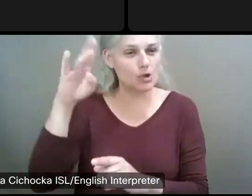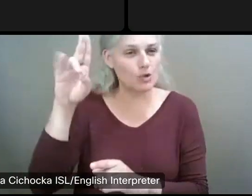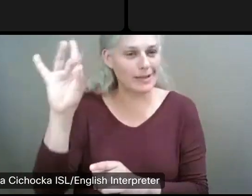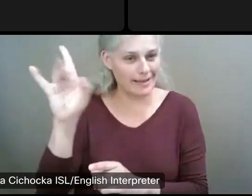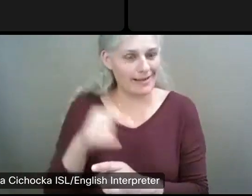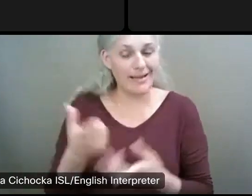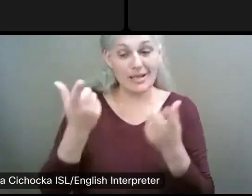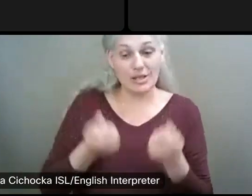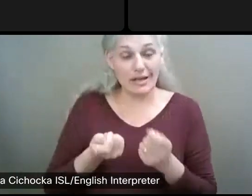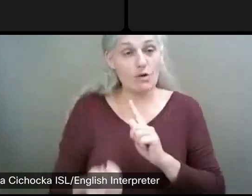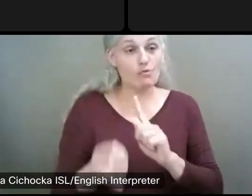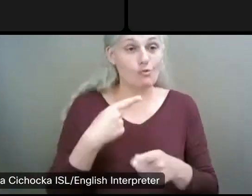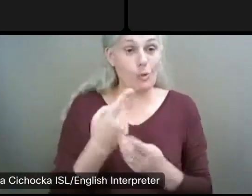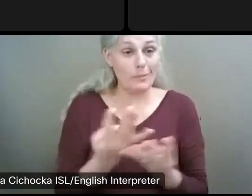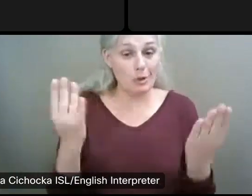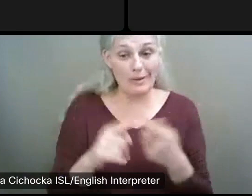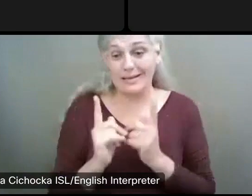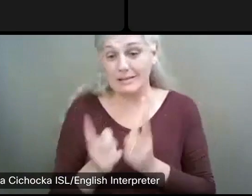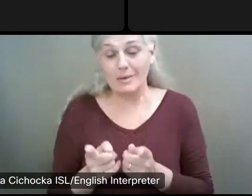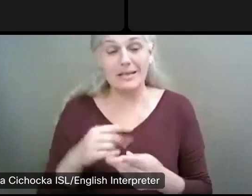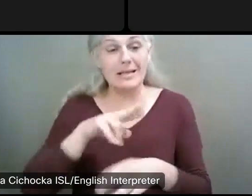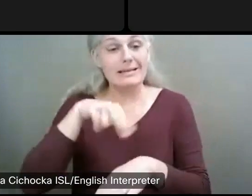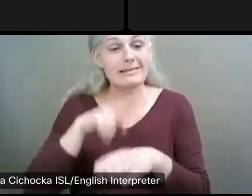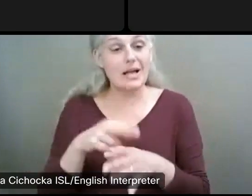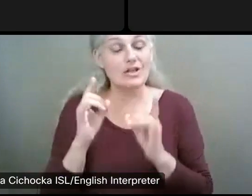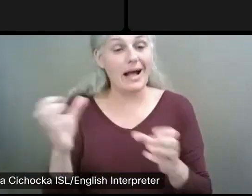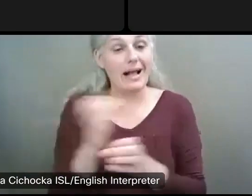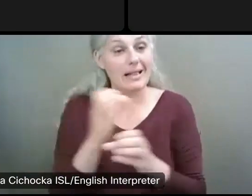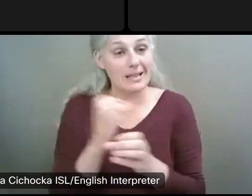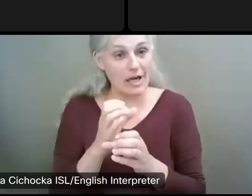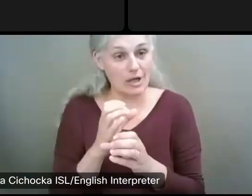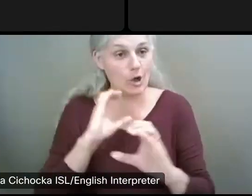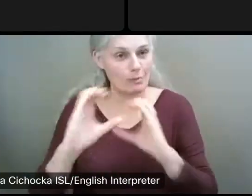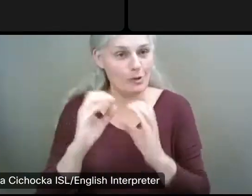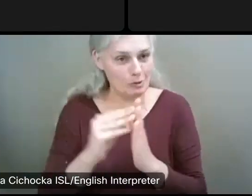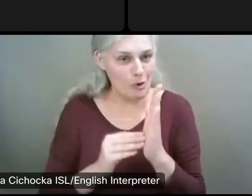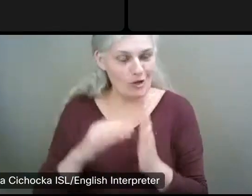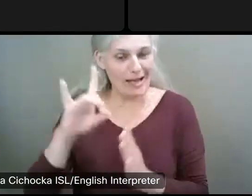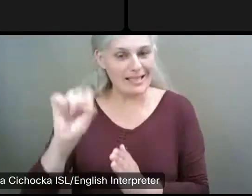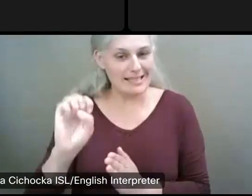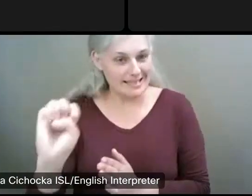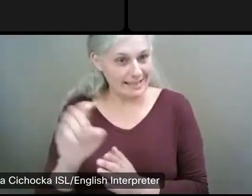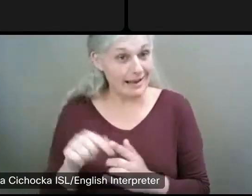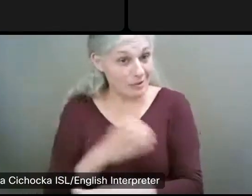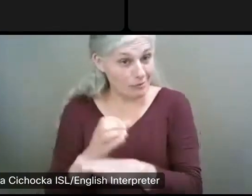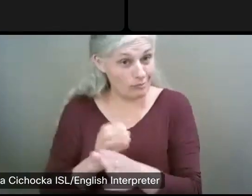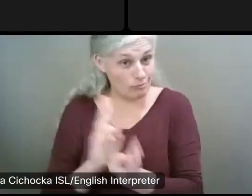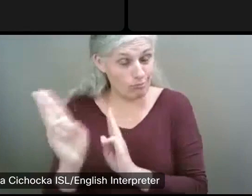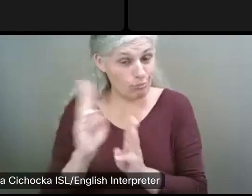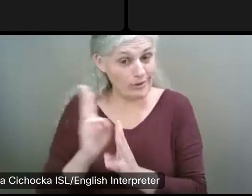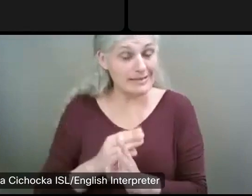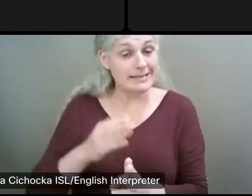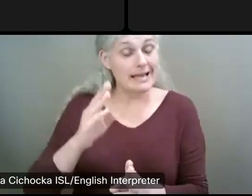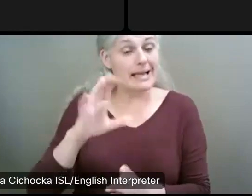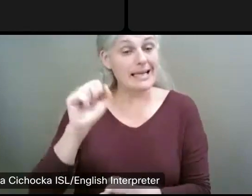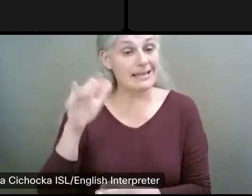of the Respond Committee and advisor to the National Healthcare Communication Programme of the HSE, and she continues to practice as a clinical